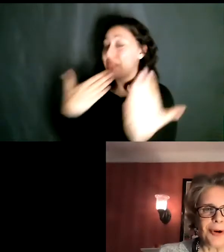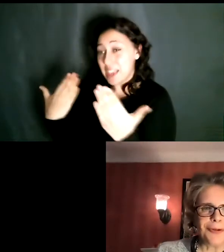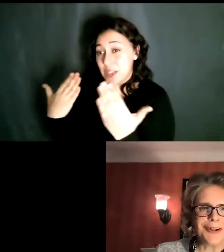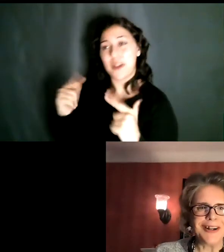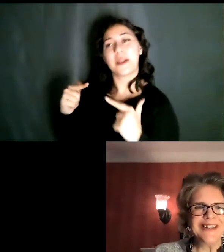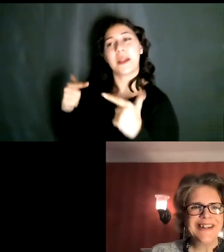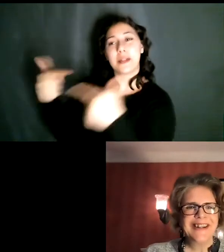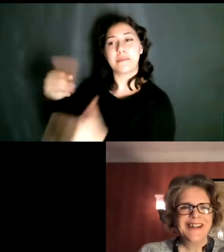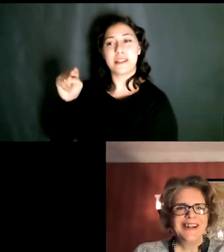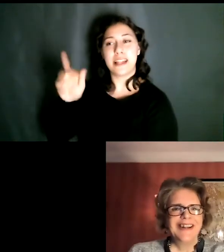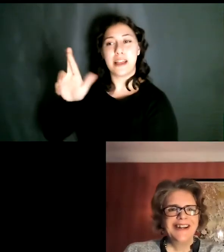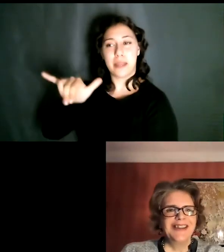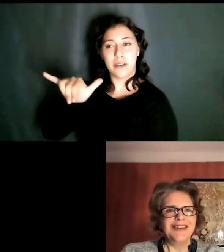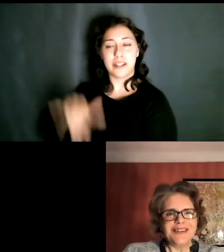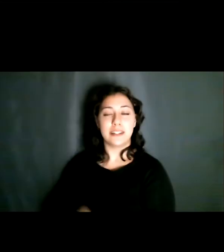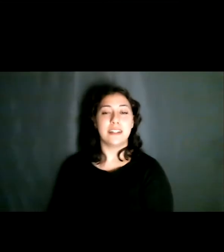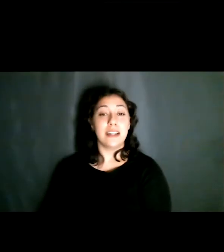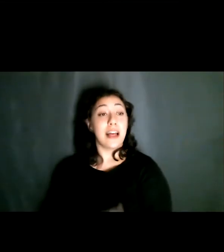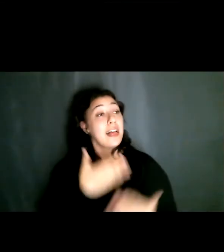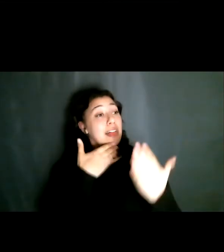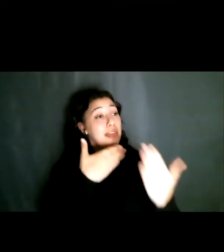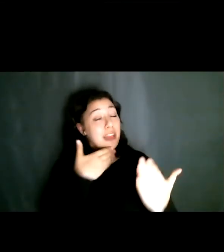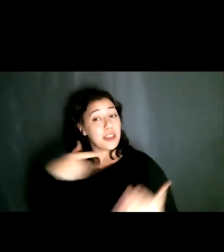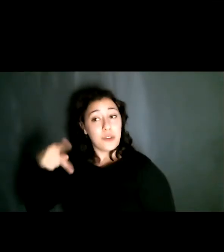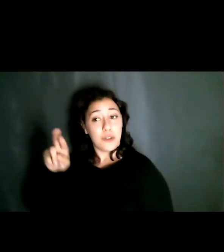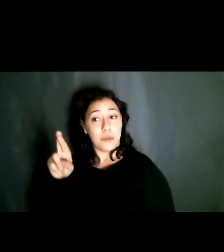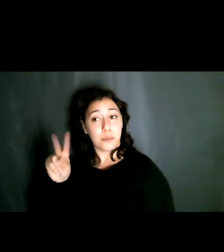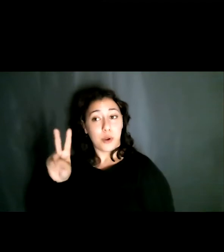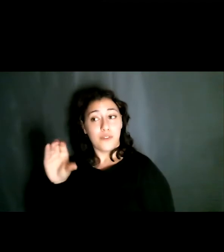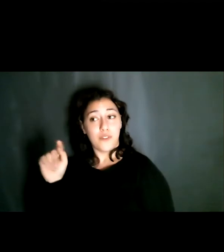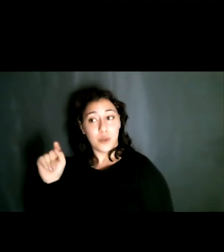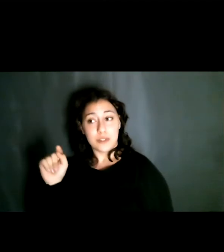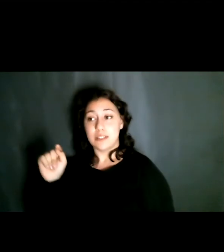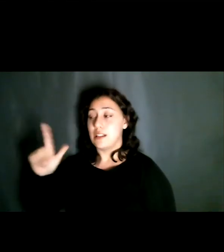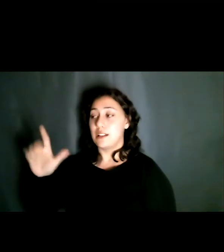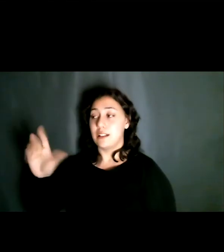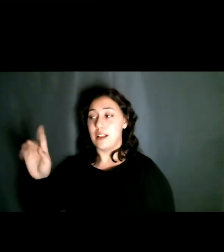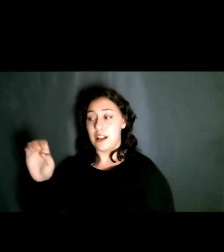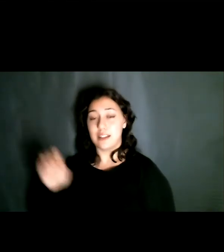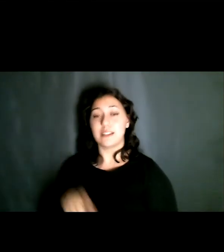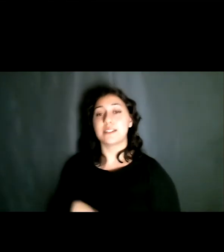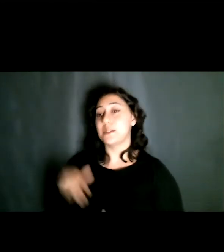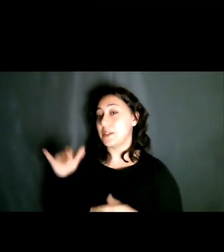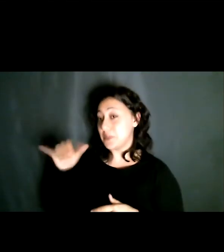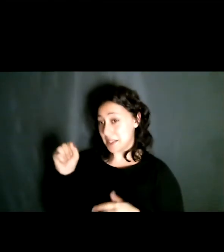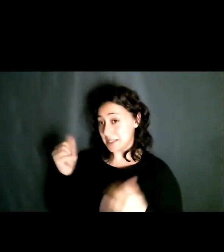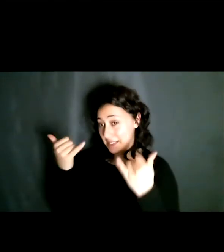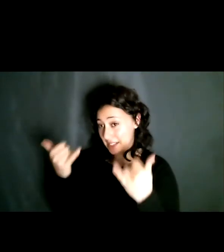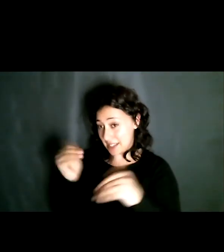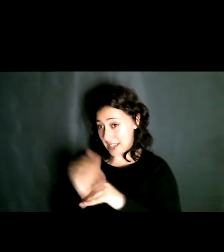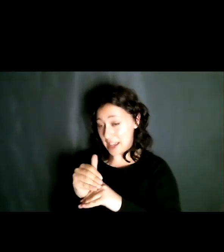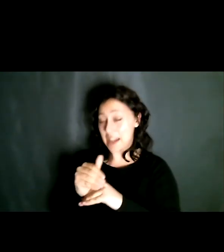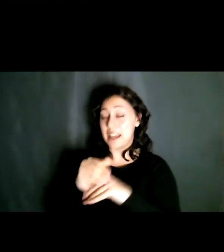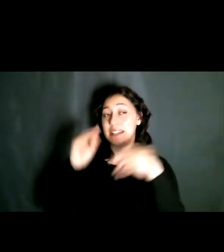Thank you, Provost Locke. This is the teaching awards ceremony, but I want to begin by making visible the work of